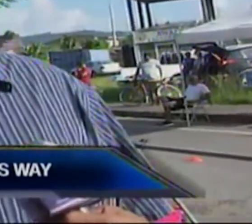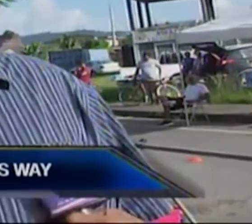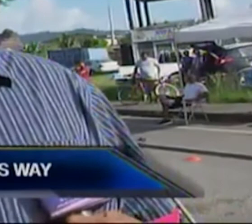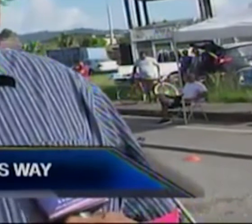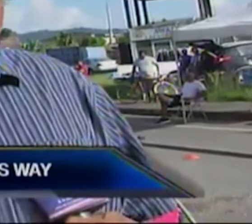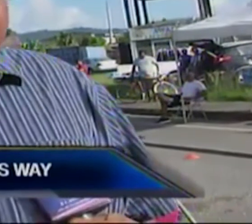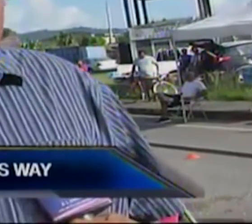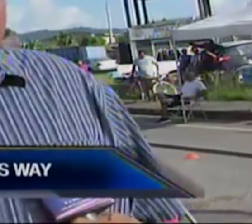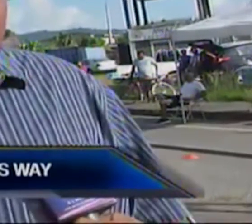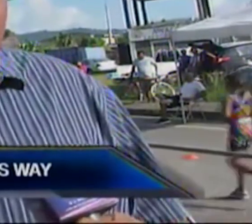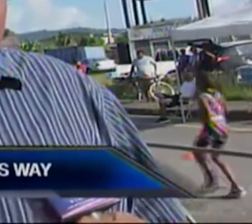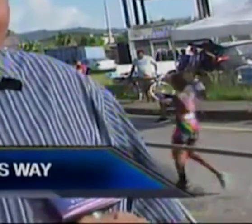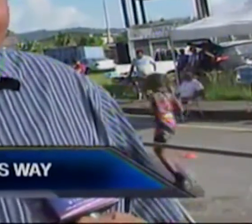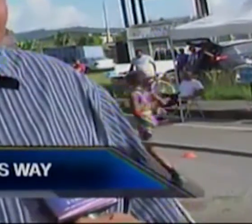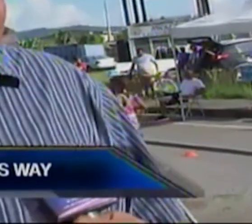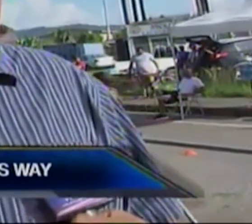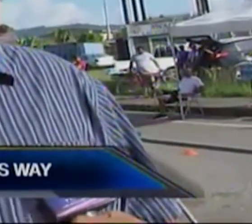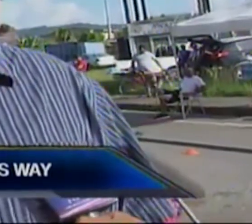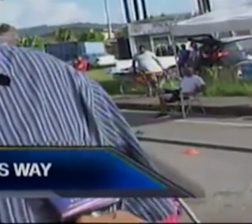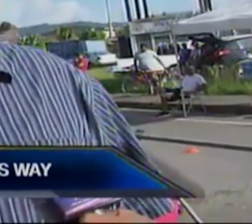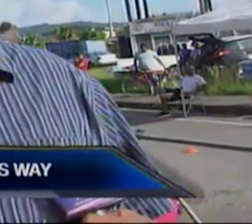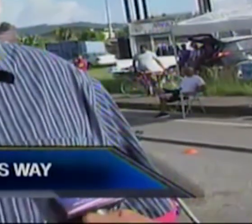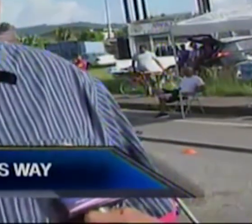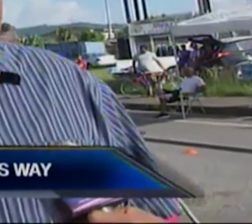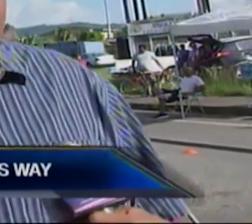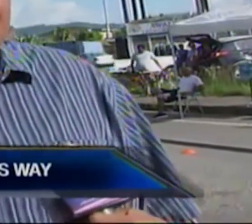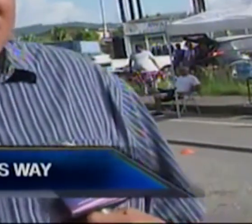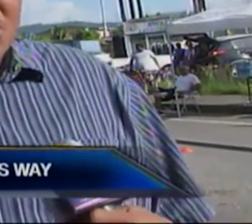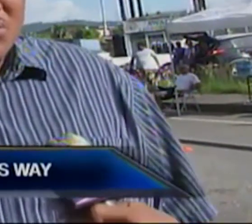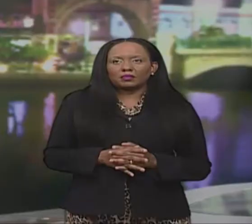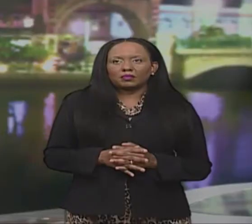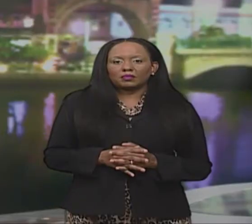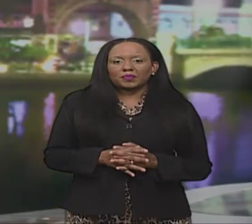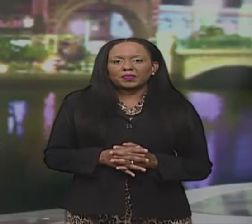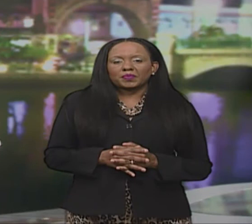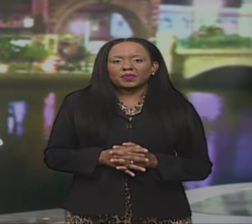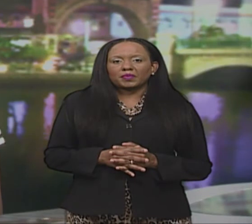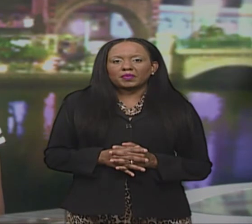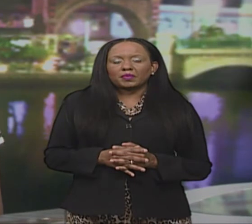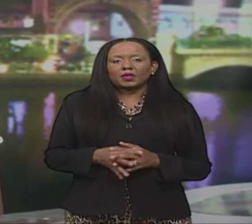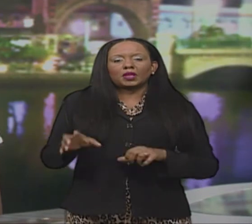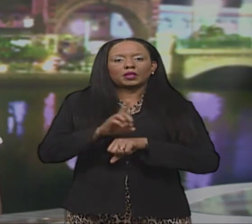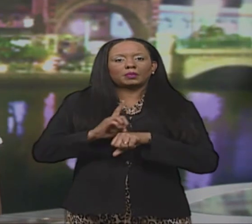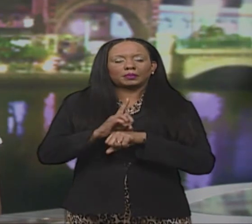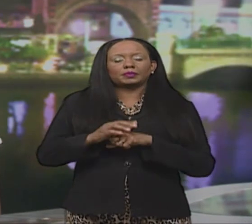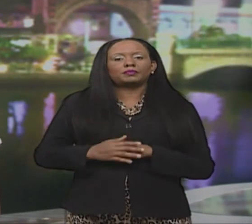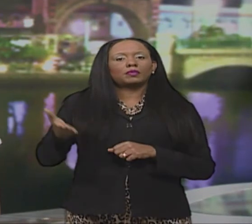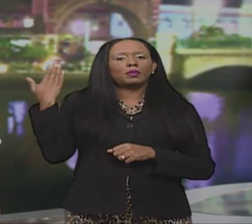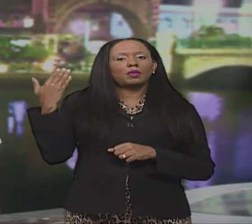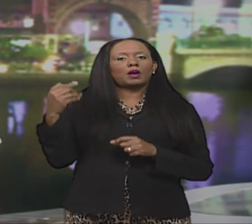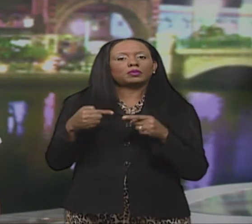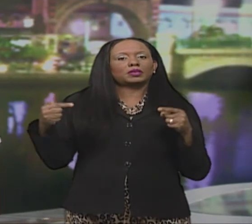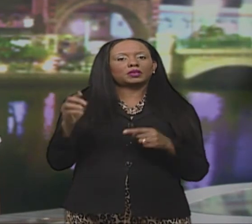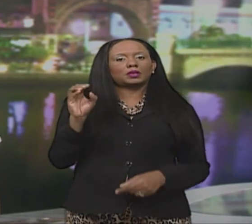Sport Daryl Smith in the cabinet showed insensitivity towards women's issues. Over to Dominica now.